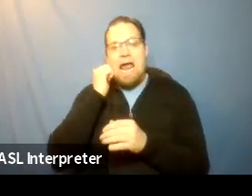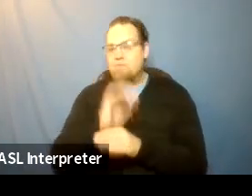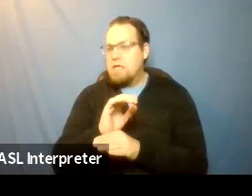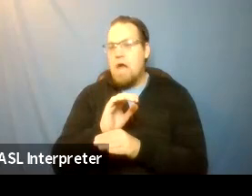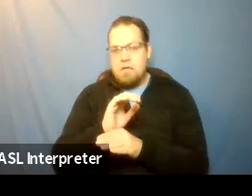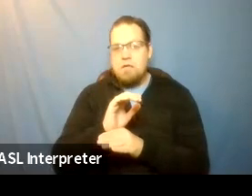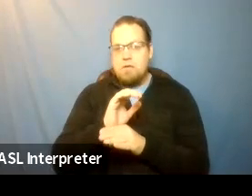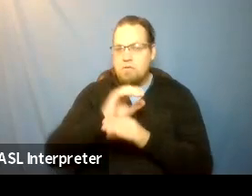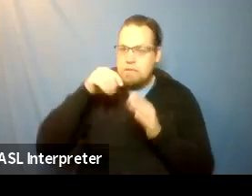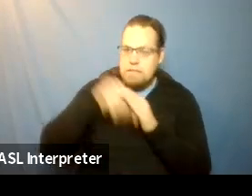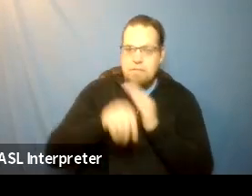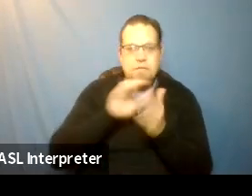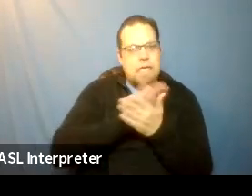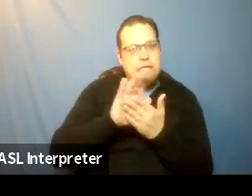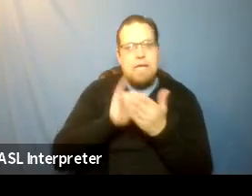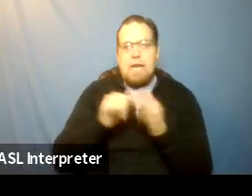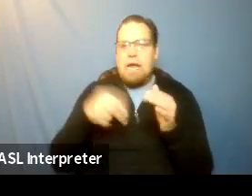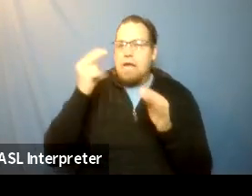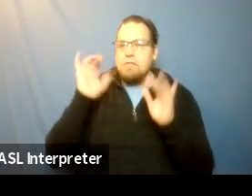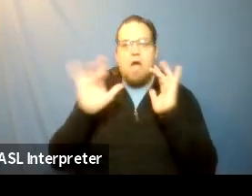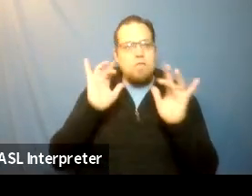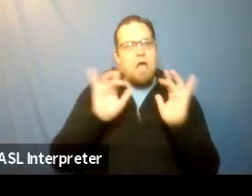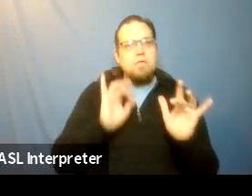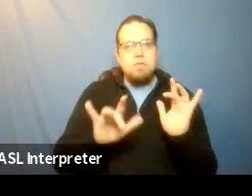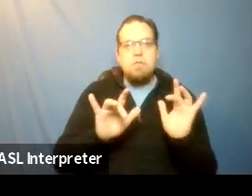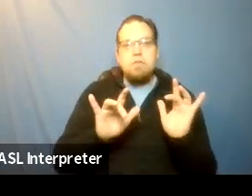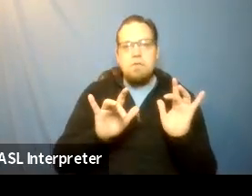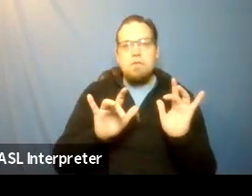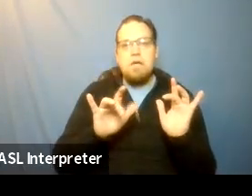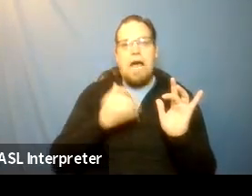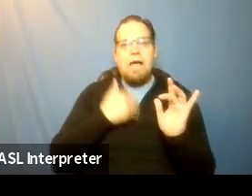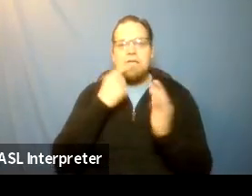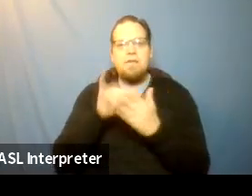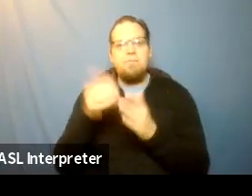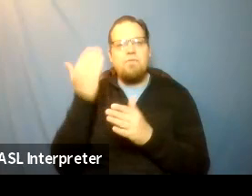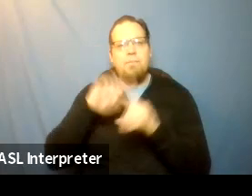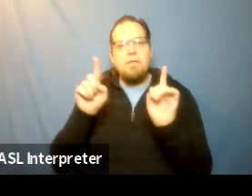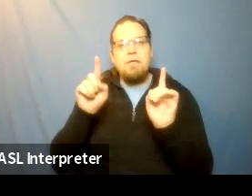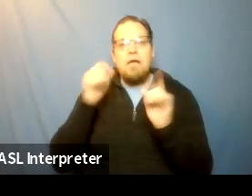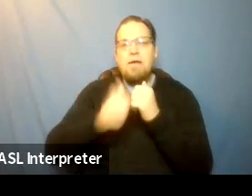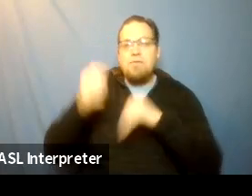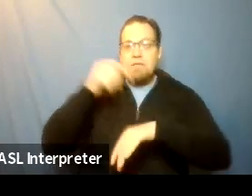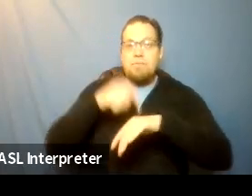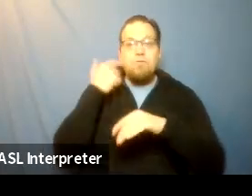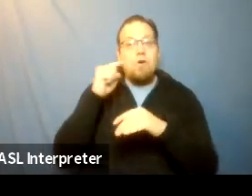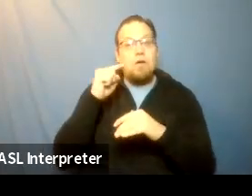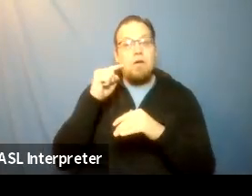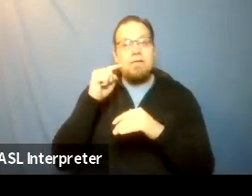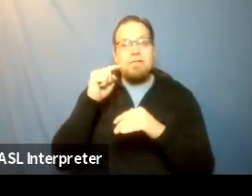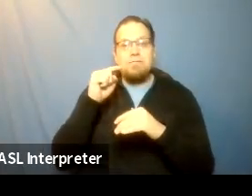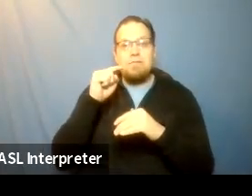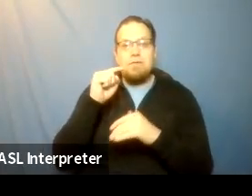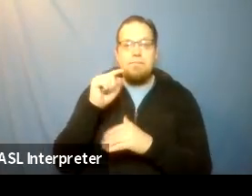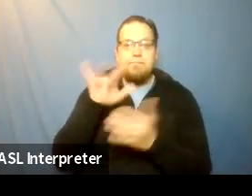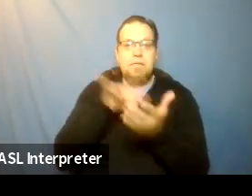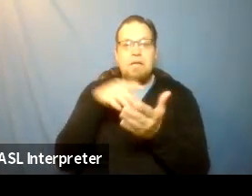contact locations. And I mentioned this a little bit earlier, but each time, for secondary schools, as